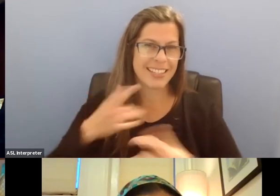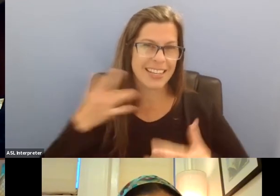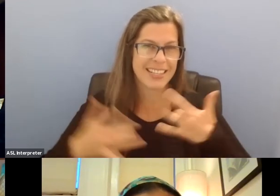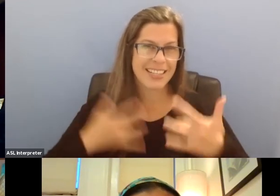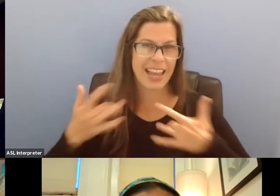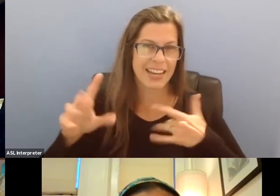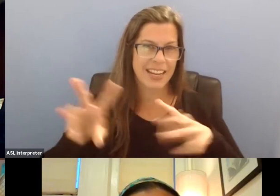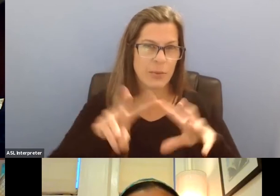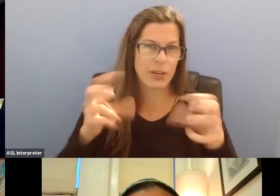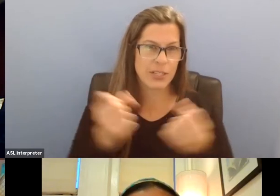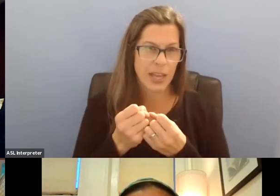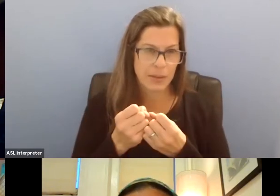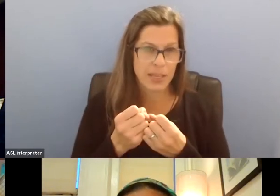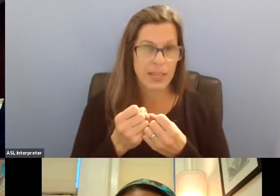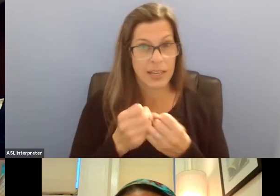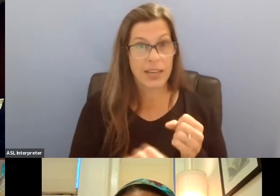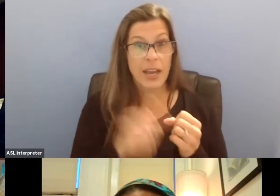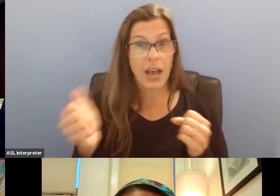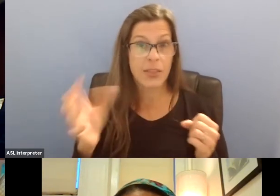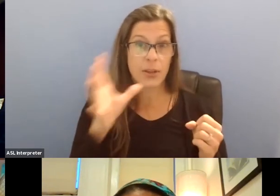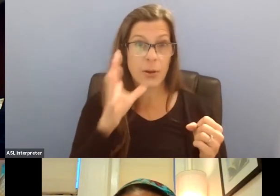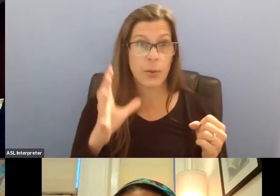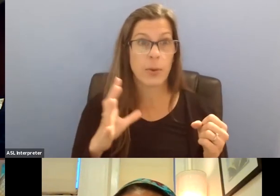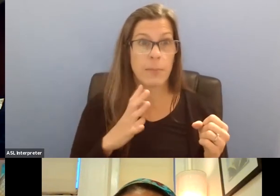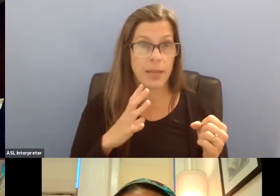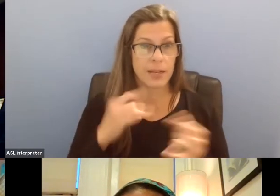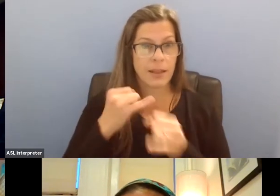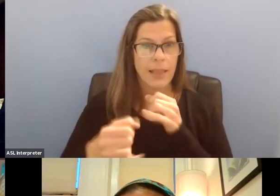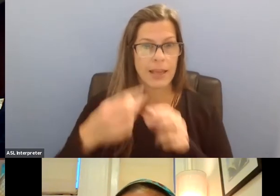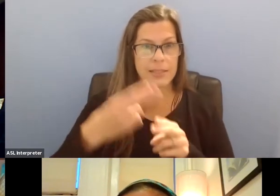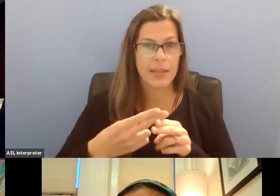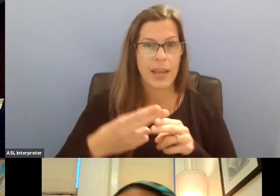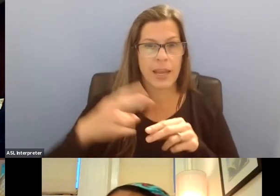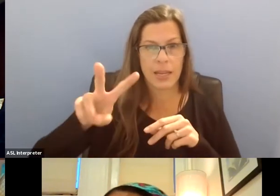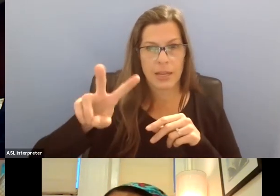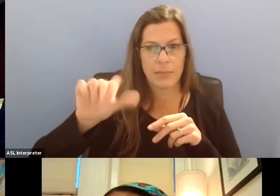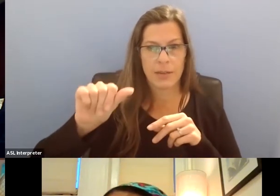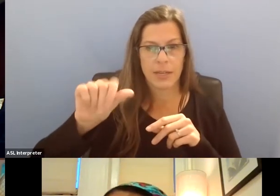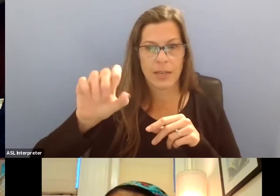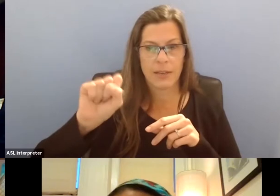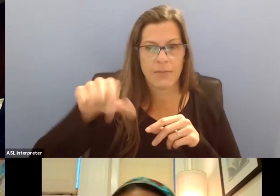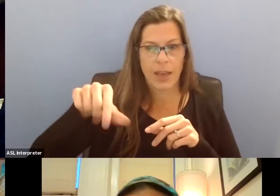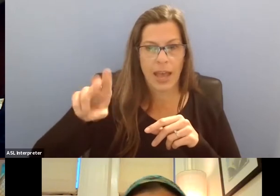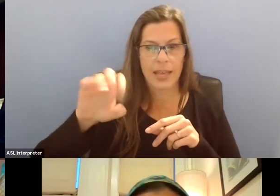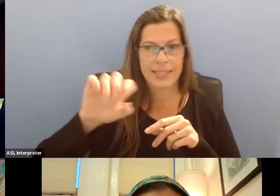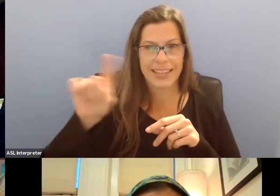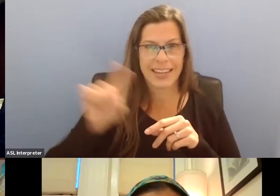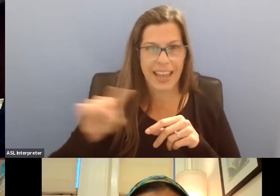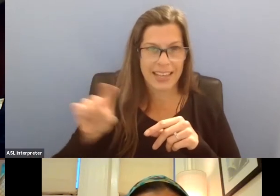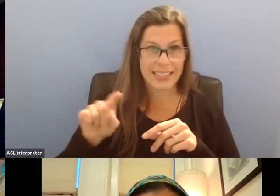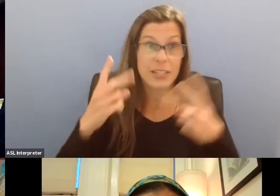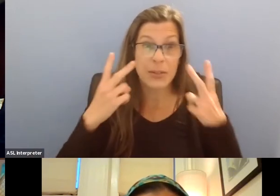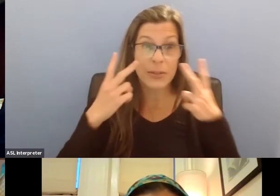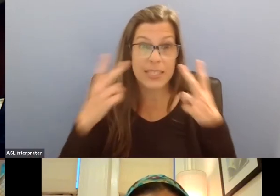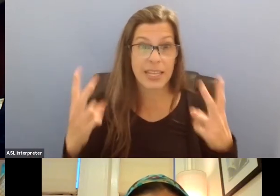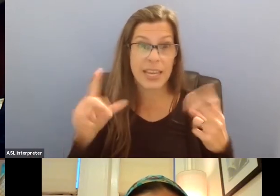Erica Sanchez-Vazquez works within ABC's communications team. That's the hummingbird logo that you see on there,